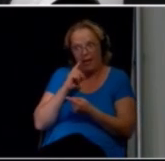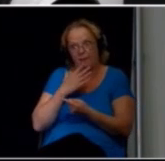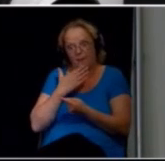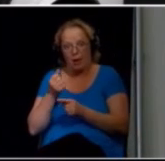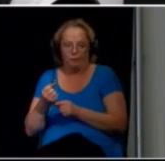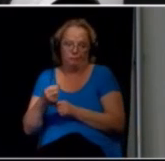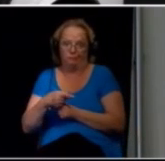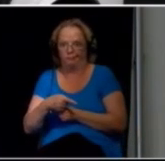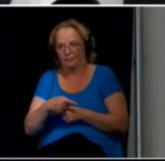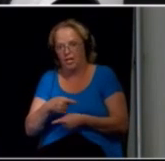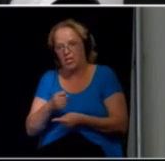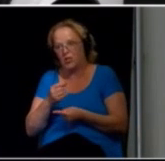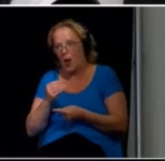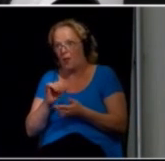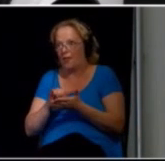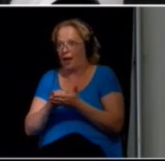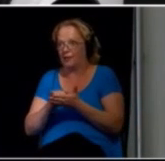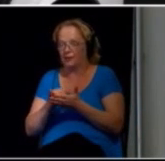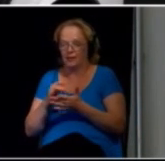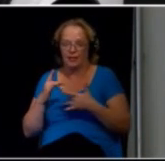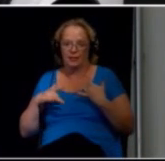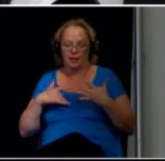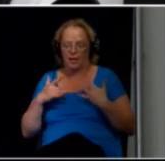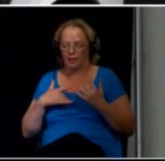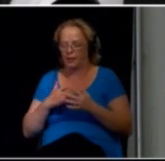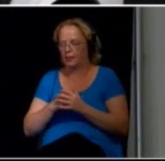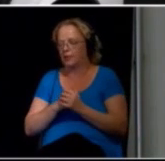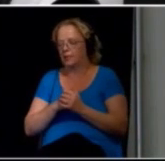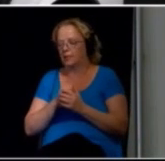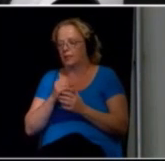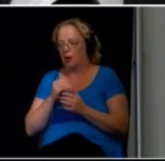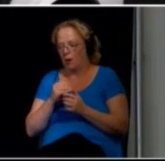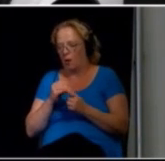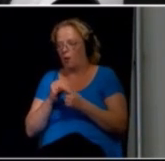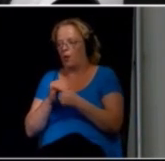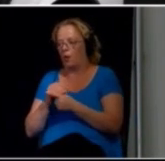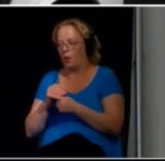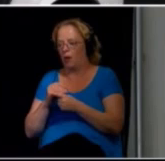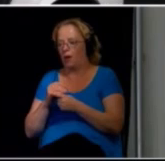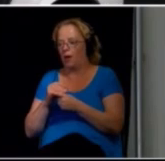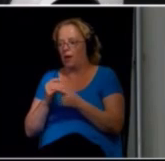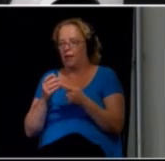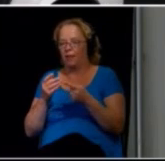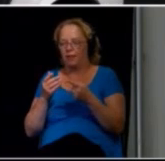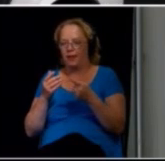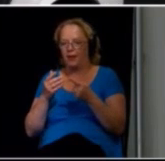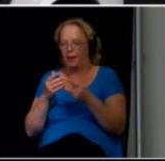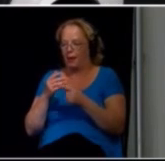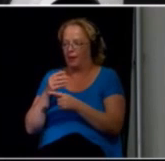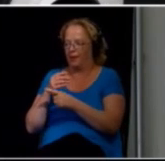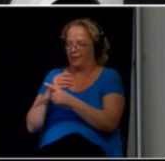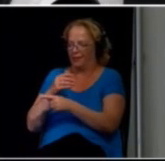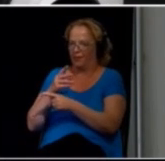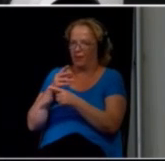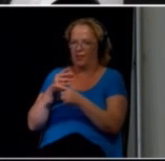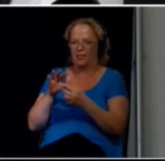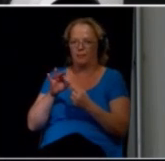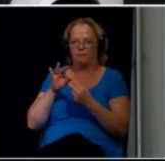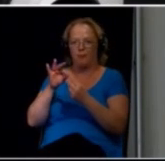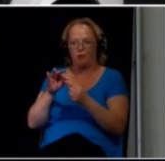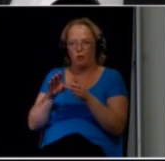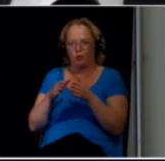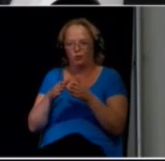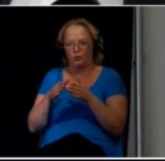We want to make sure, obviously, that some of the key features of the Model X, particularly the Falcon Wing door and the way that the second row seats are